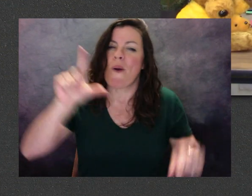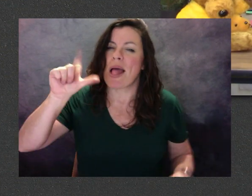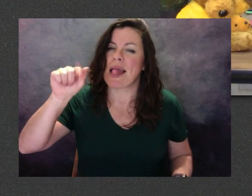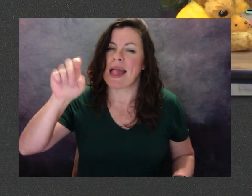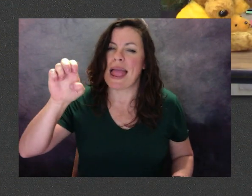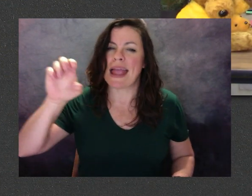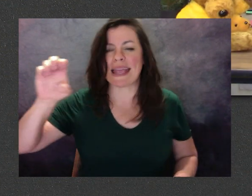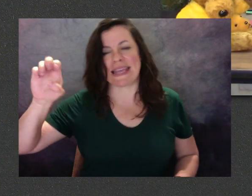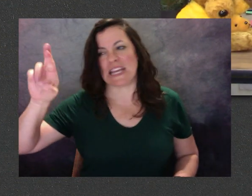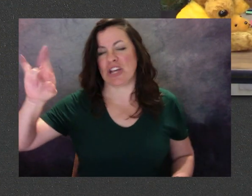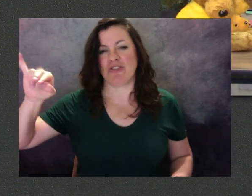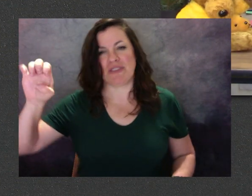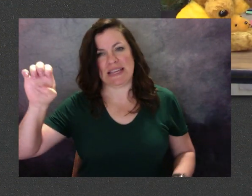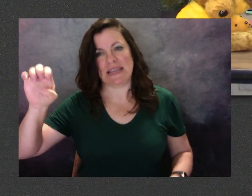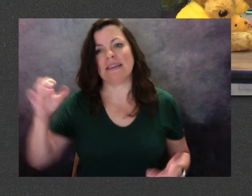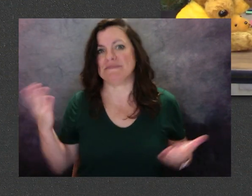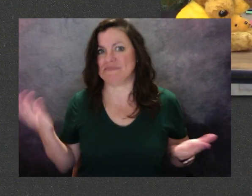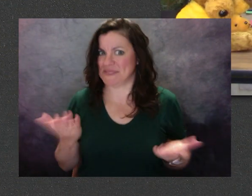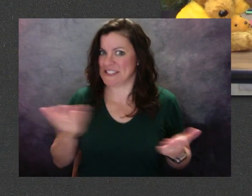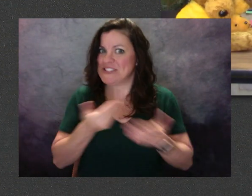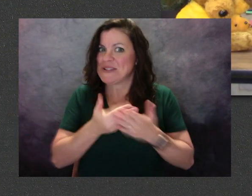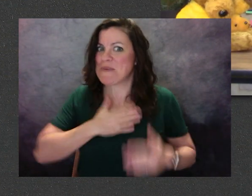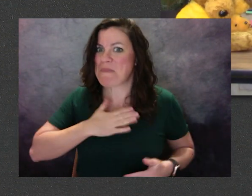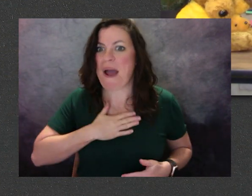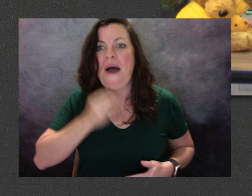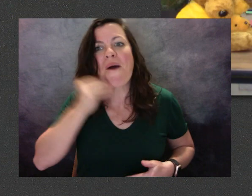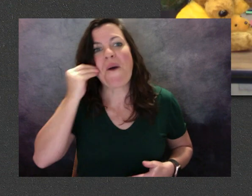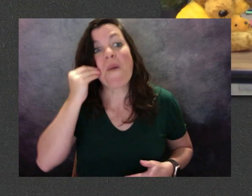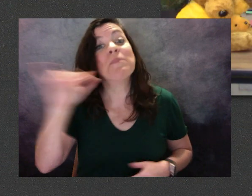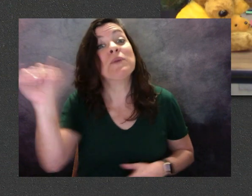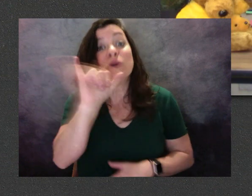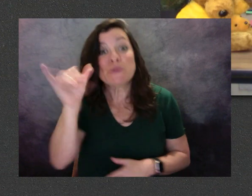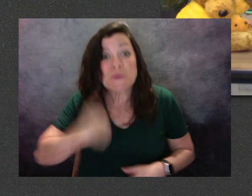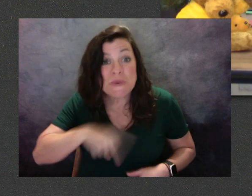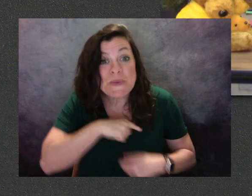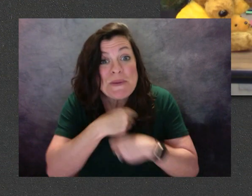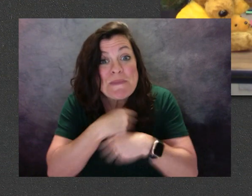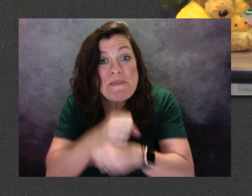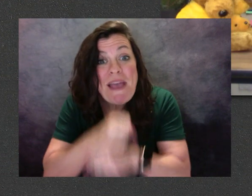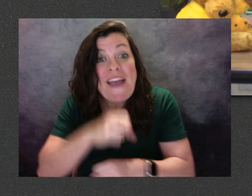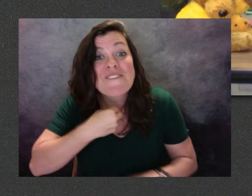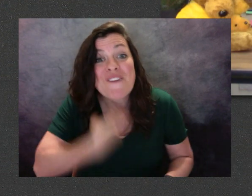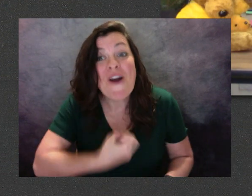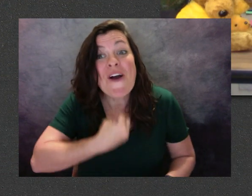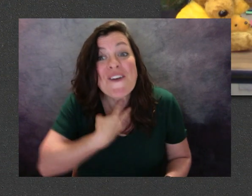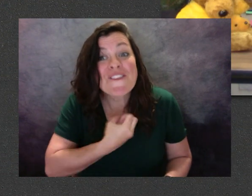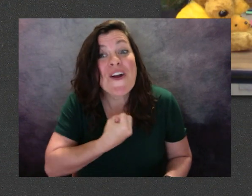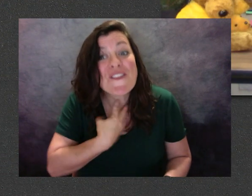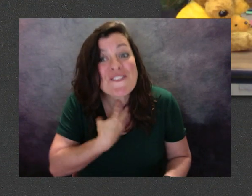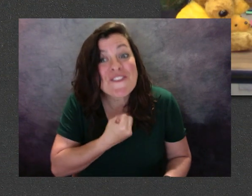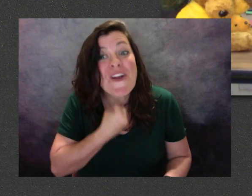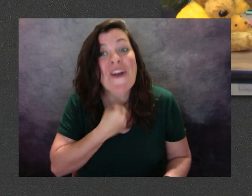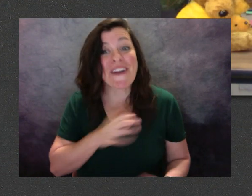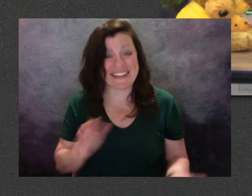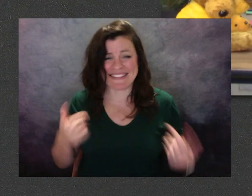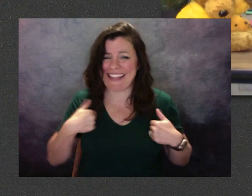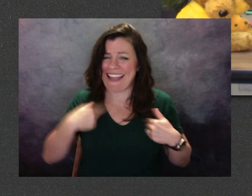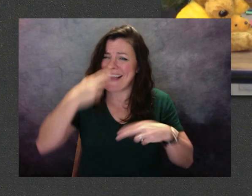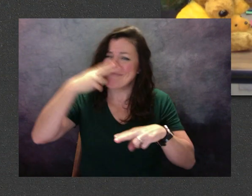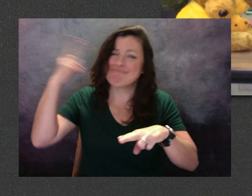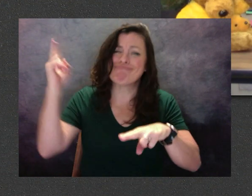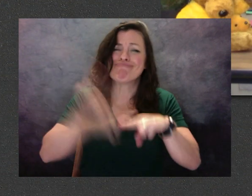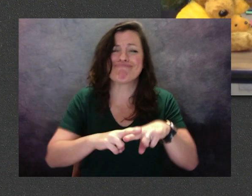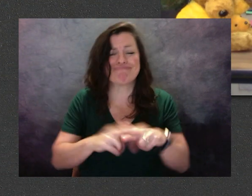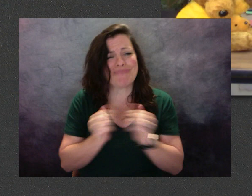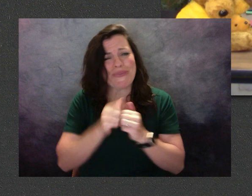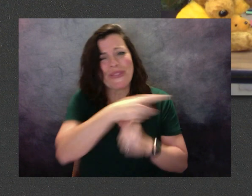ribbit. Oh, I had so much fun with you today, friends, and I hope you had fun too. Remember, if you need